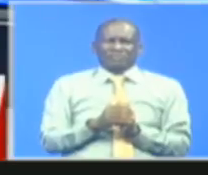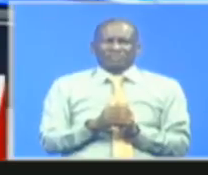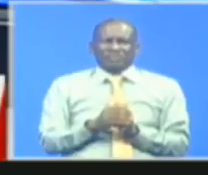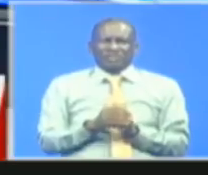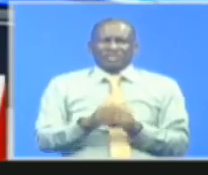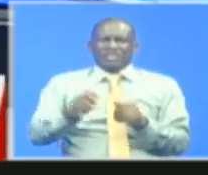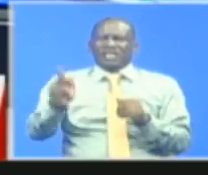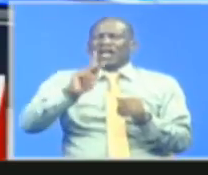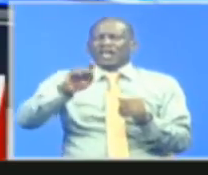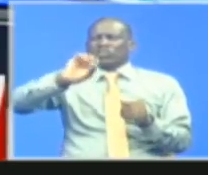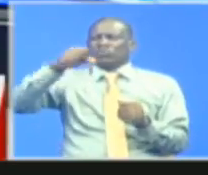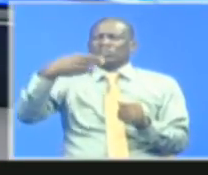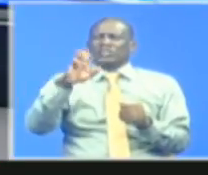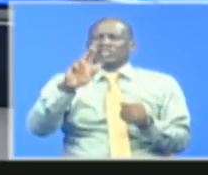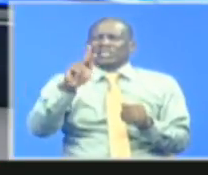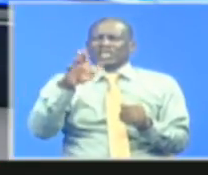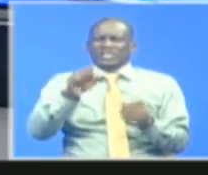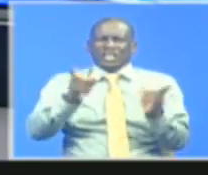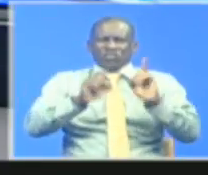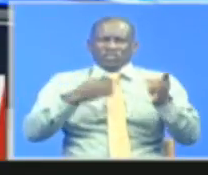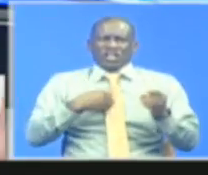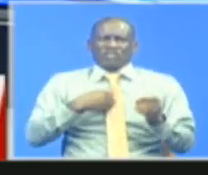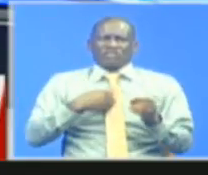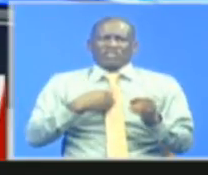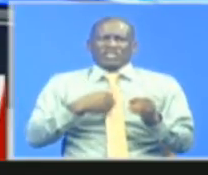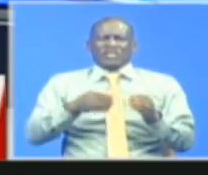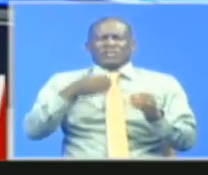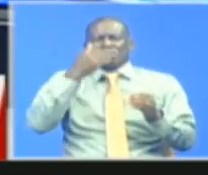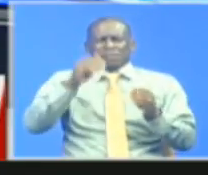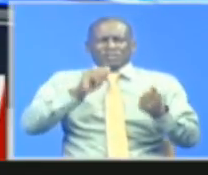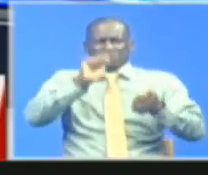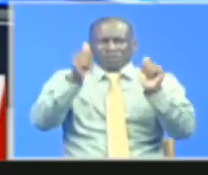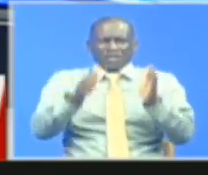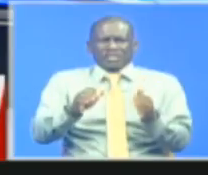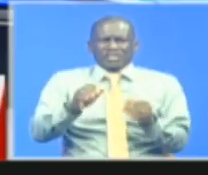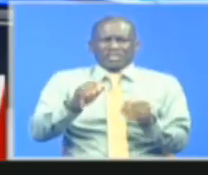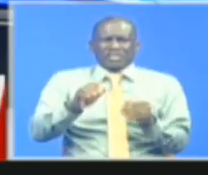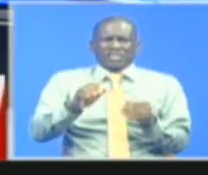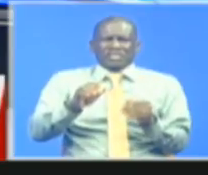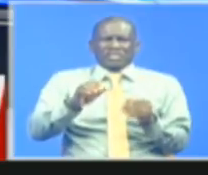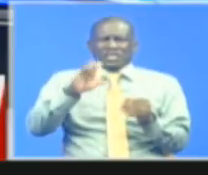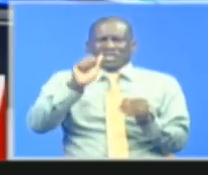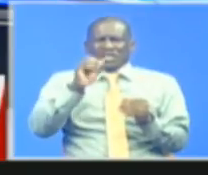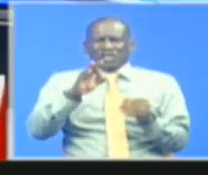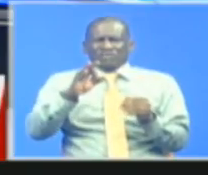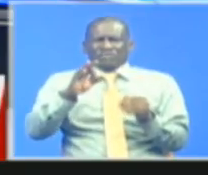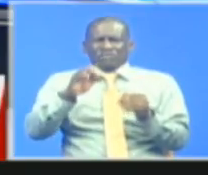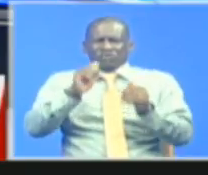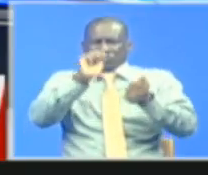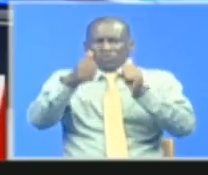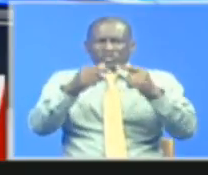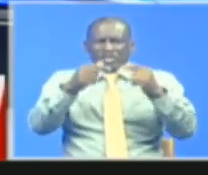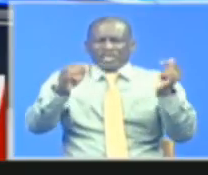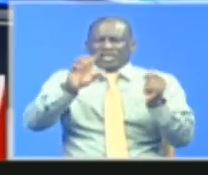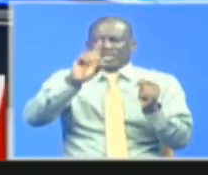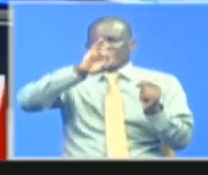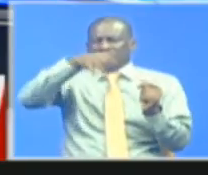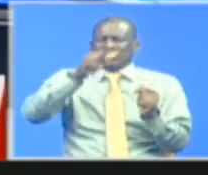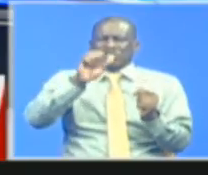Karibangi Sharks will be without last season's KPL most valuable player, Eric Kapaito, in their CAF Confederation Cup tie against Djibouti's